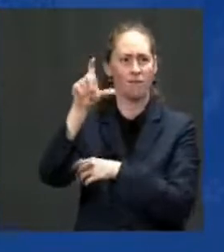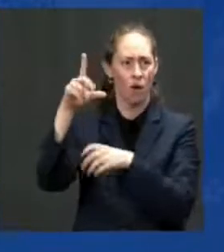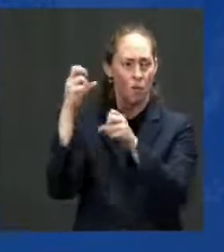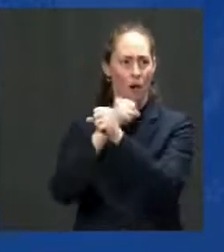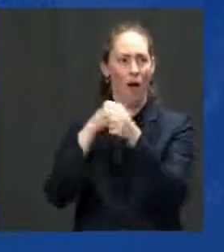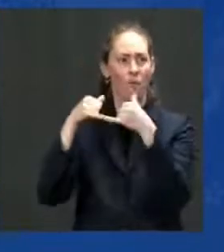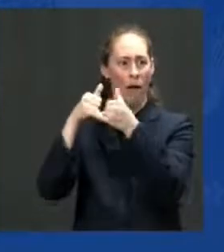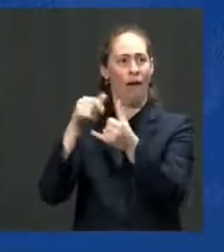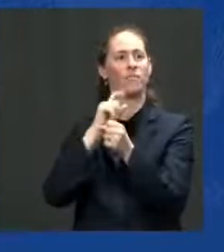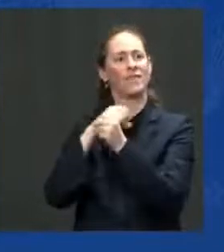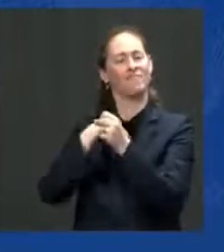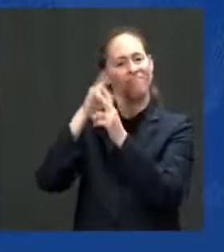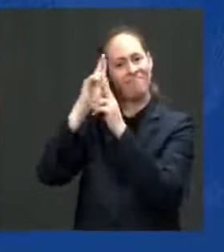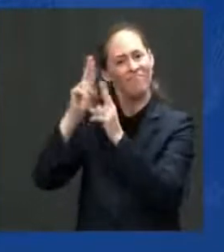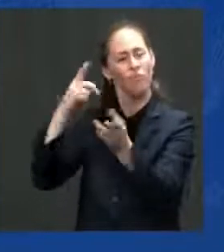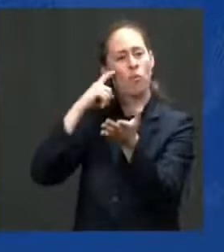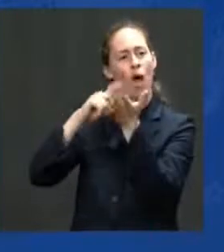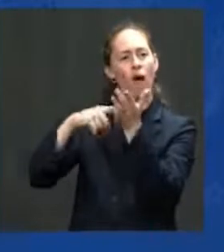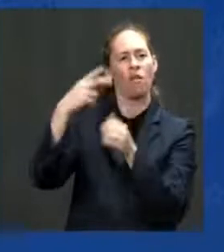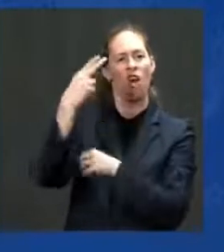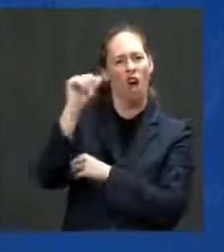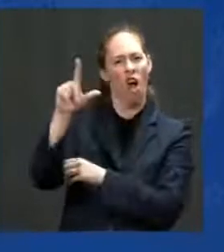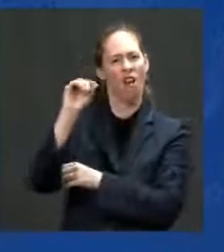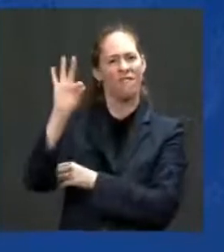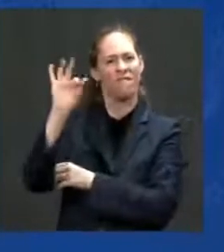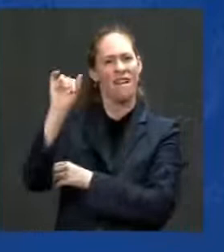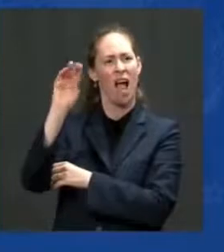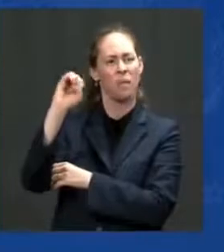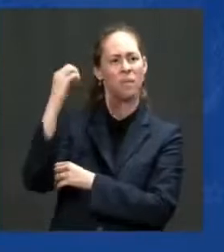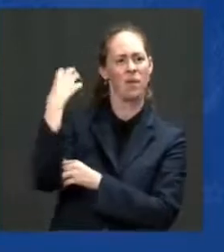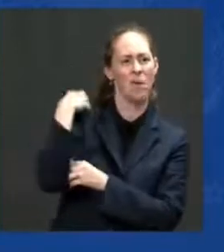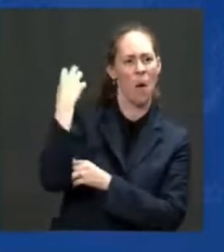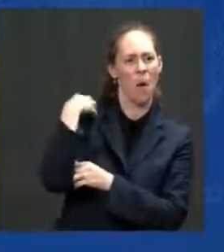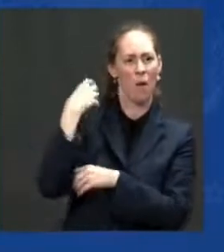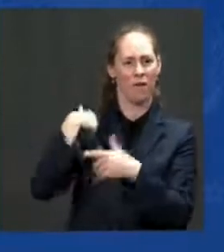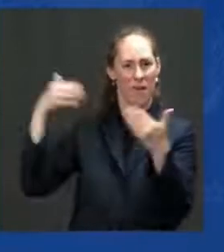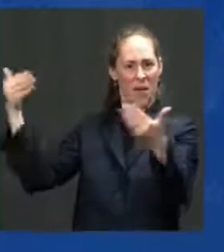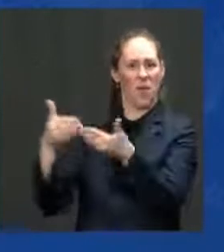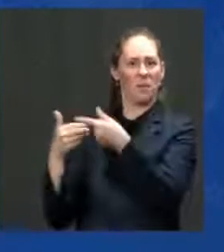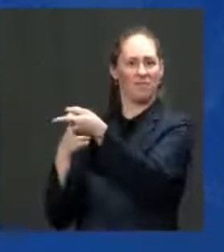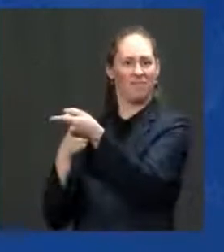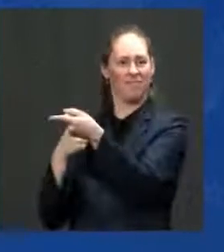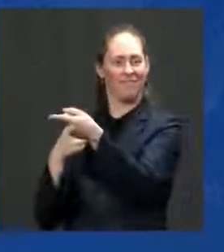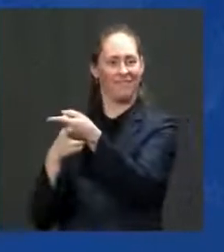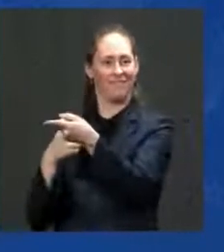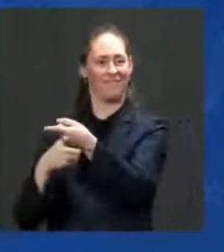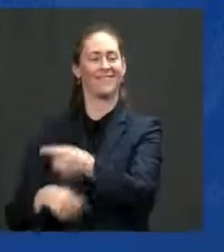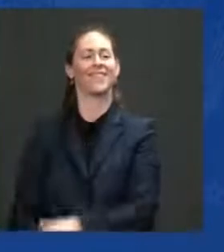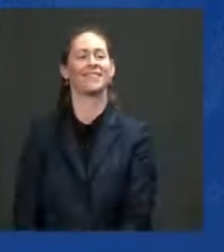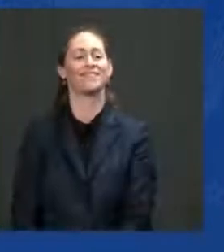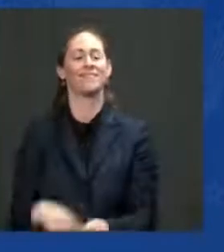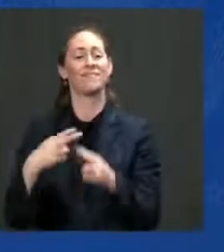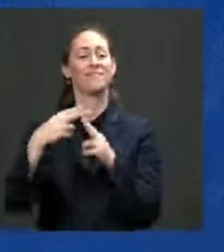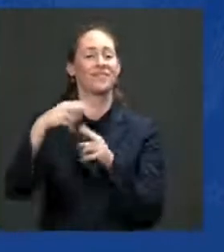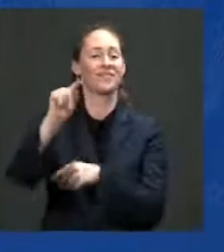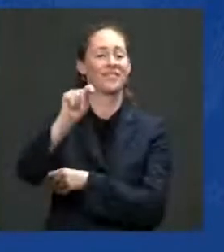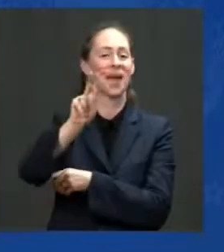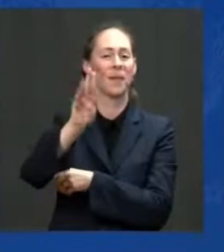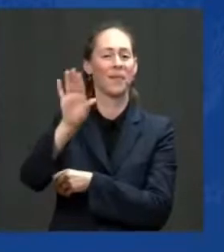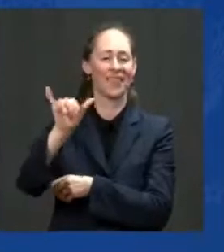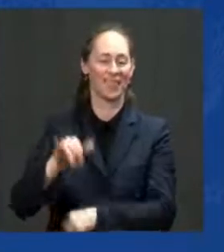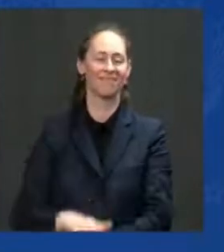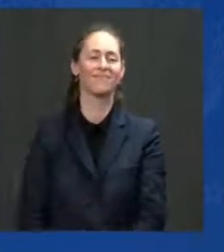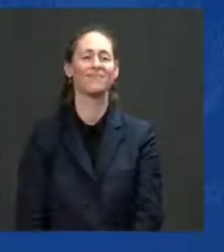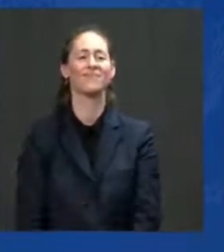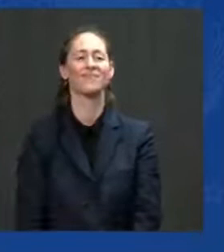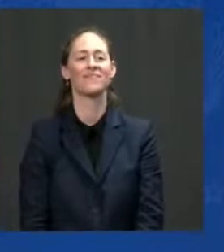the backfield coach when I played. I didn't play much. His name was Tubby Raymond. And so I got up and I